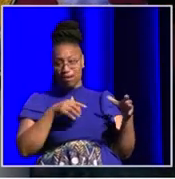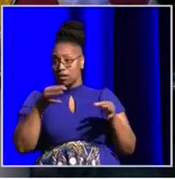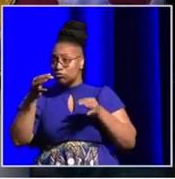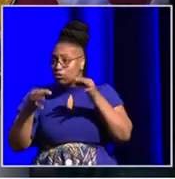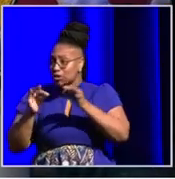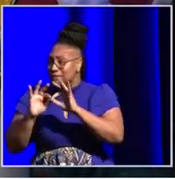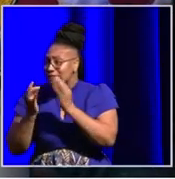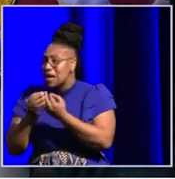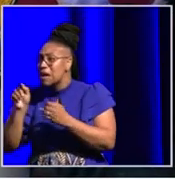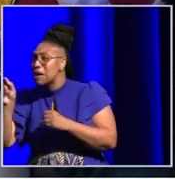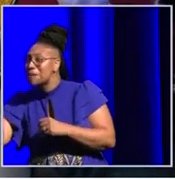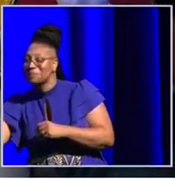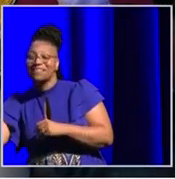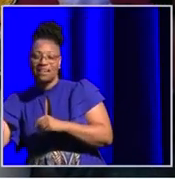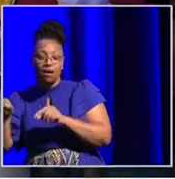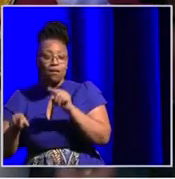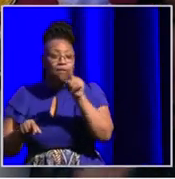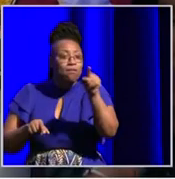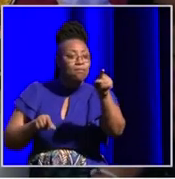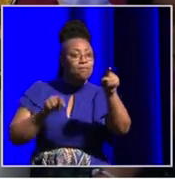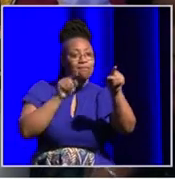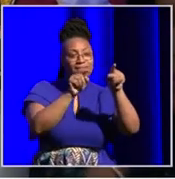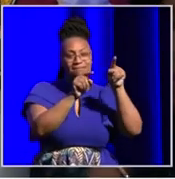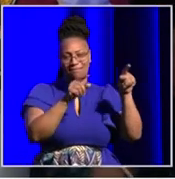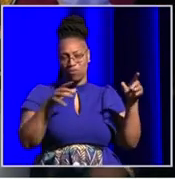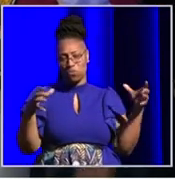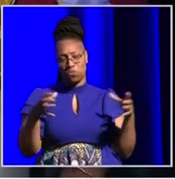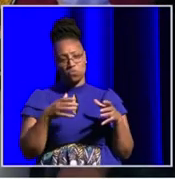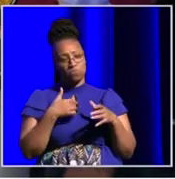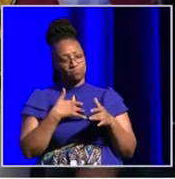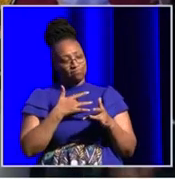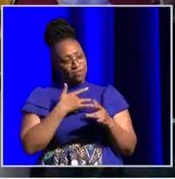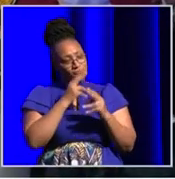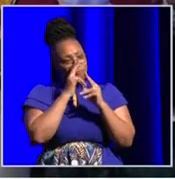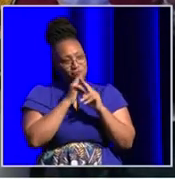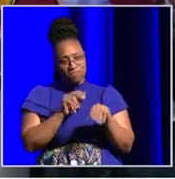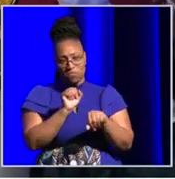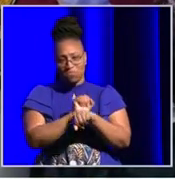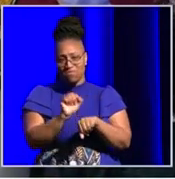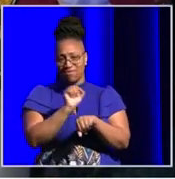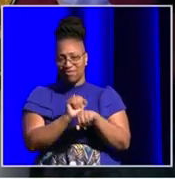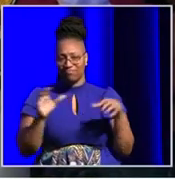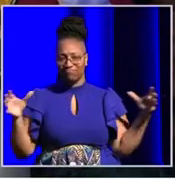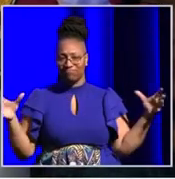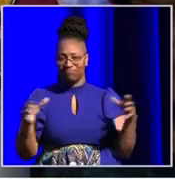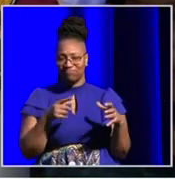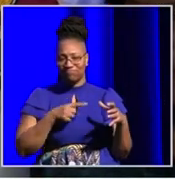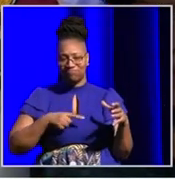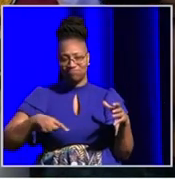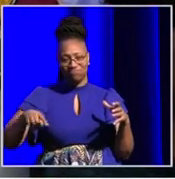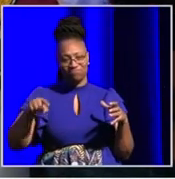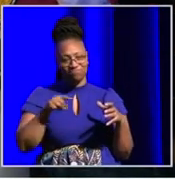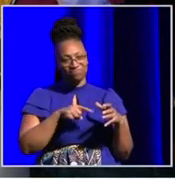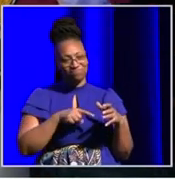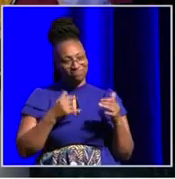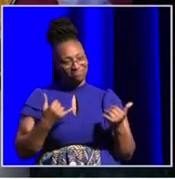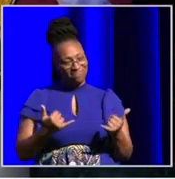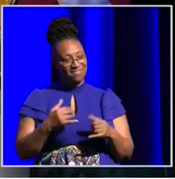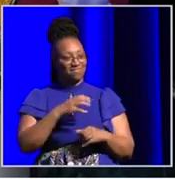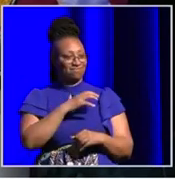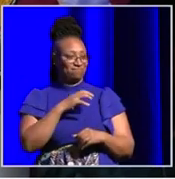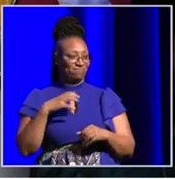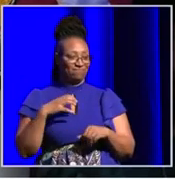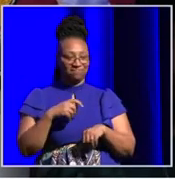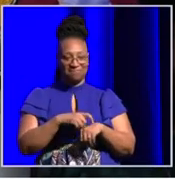be here with you and incredibly excited to begin a new council term and continue my lifelong